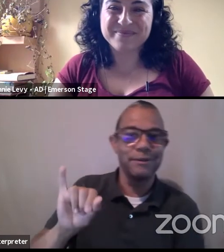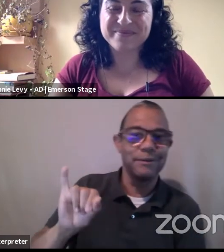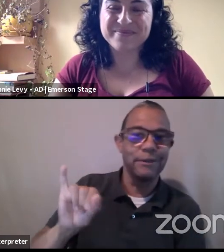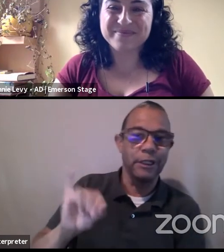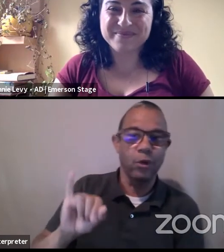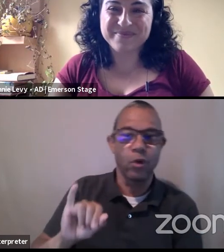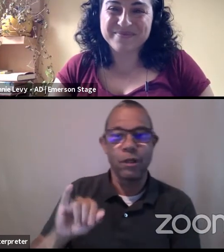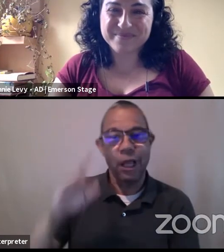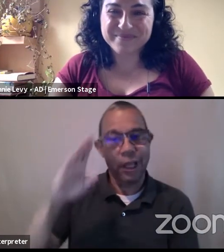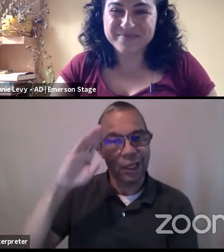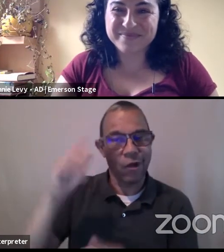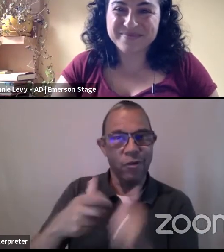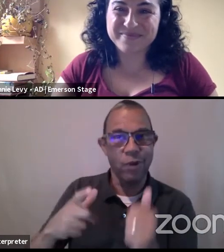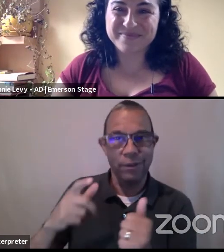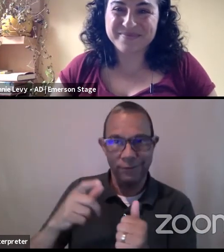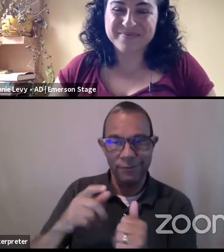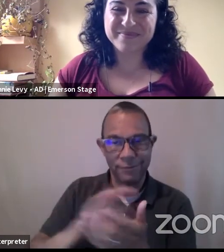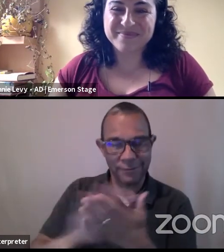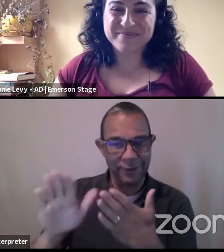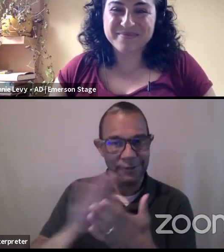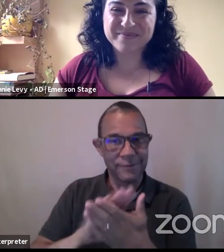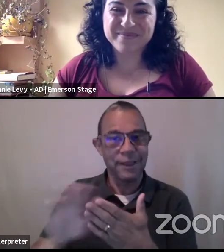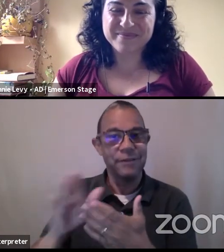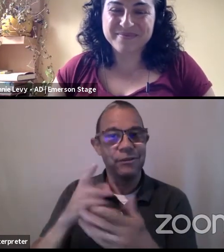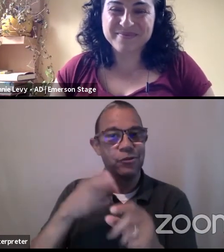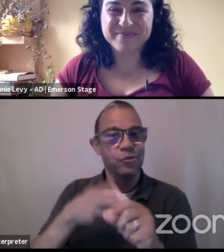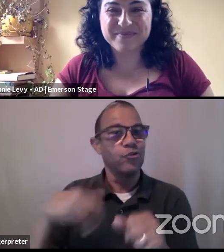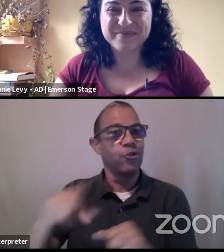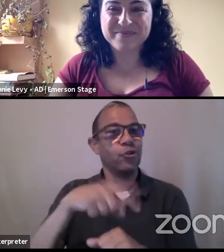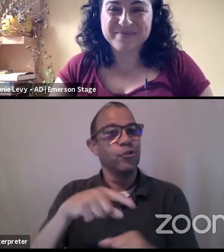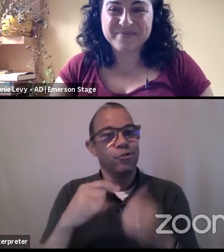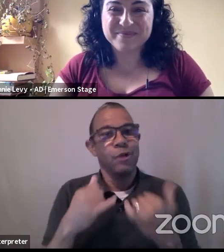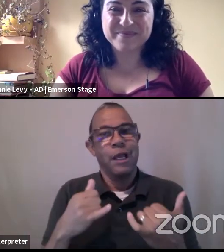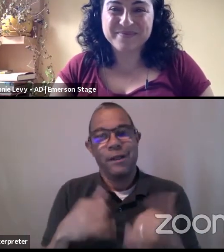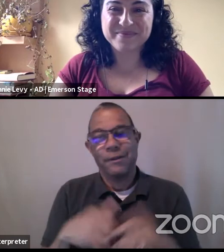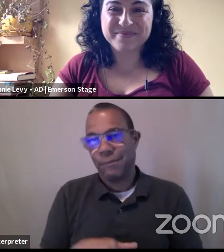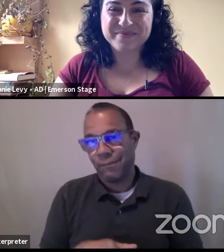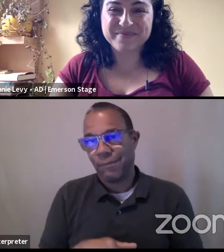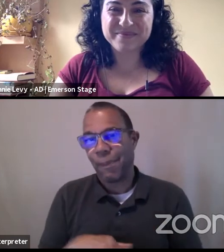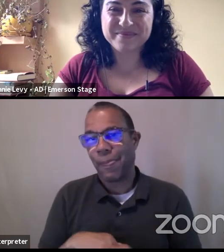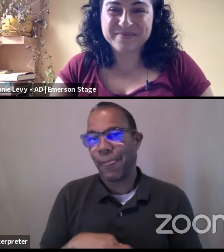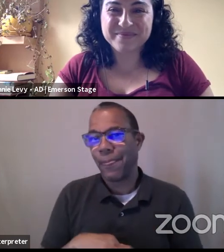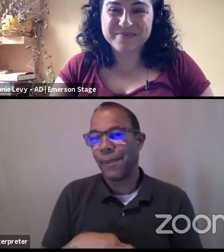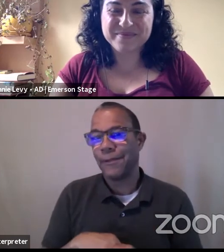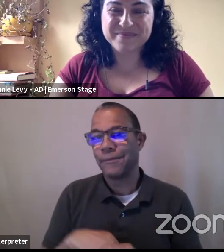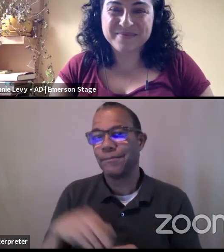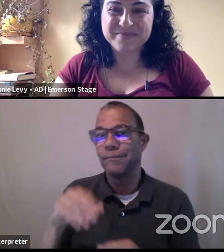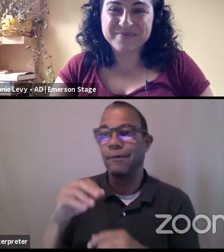Hello, everyone. Very, very nice to be here with all of you. Hello, Chong. Hello, Annie.